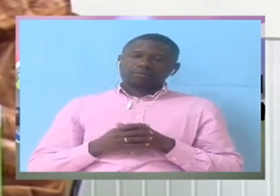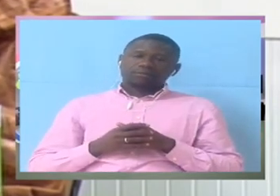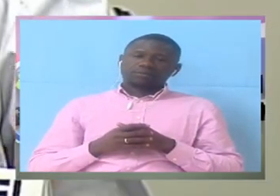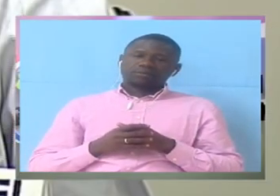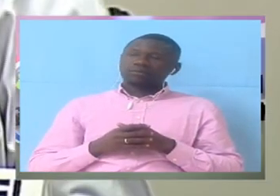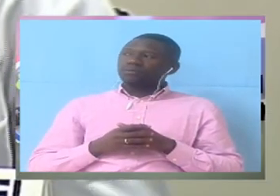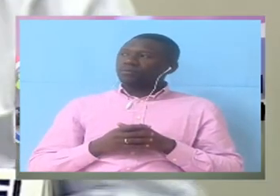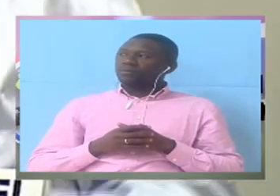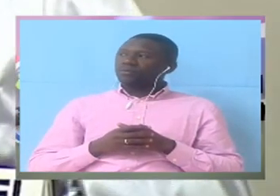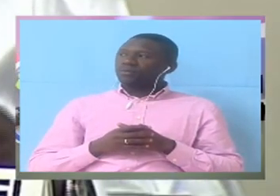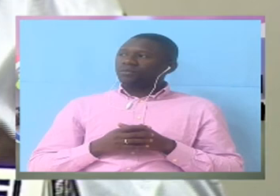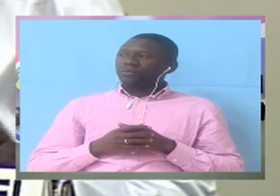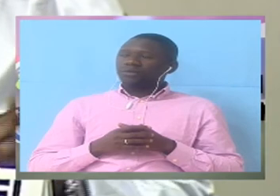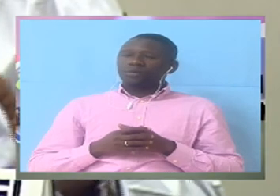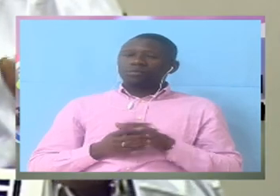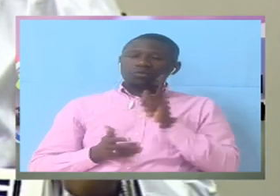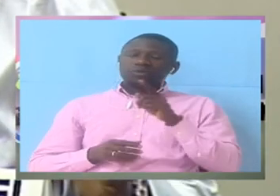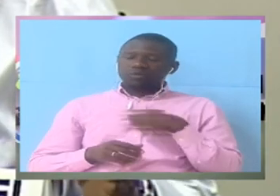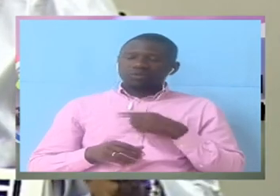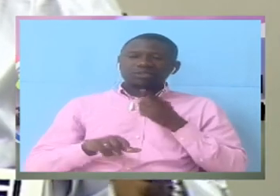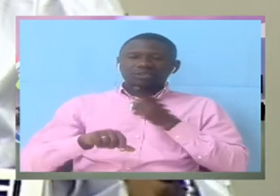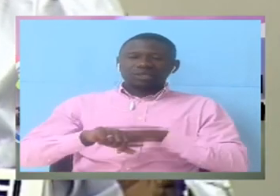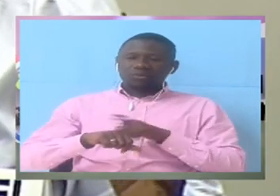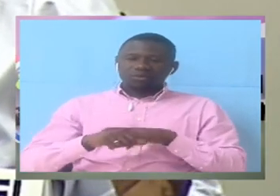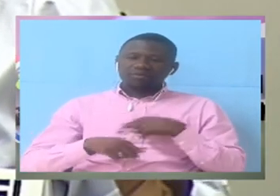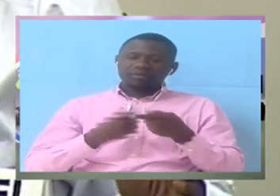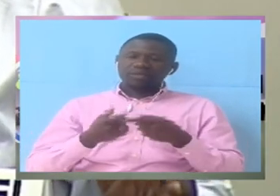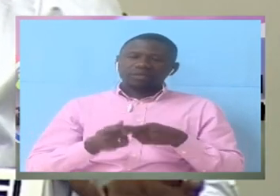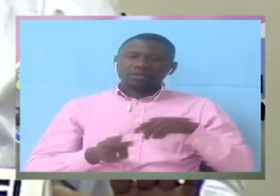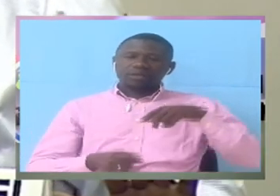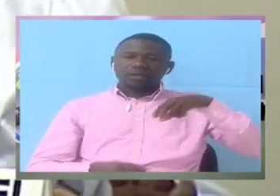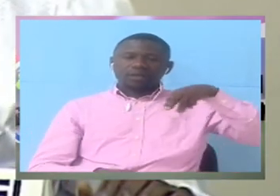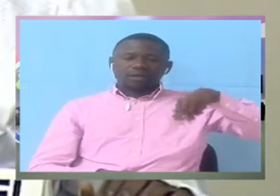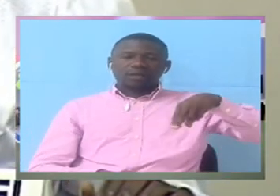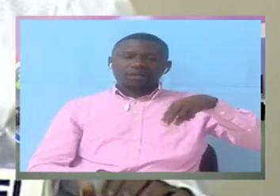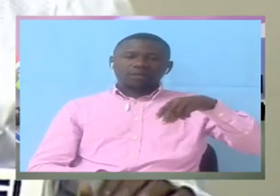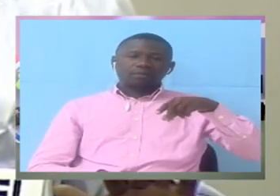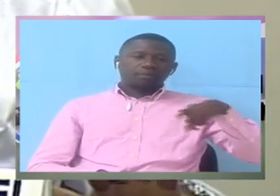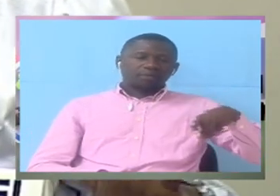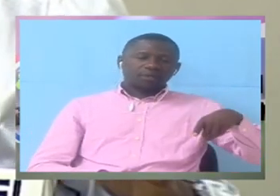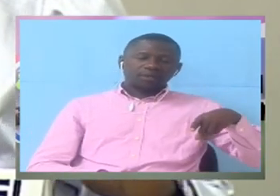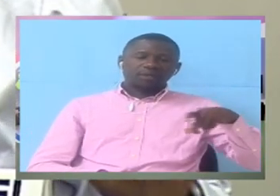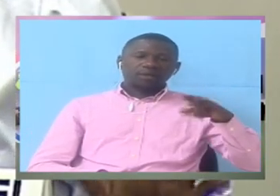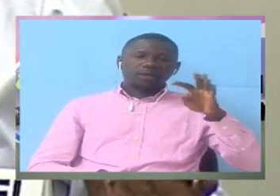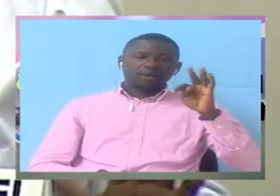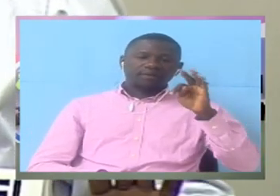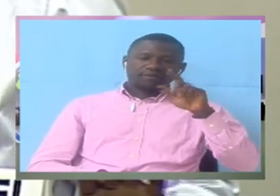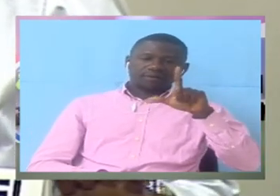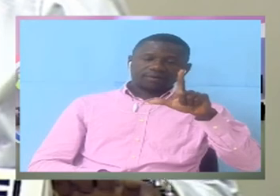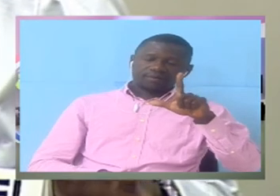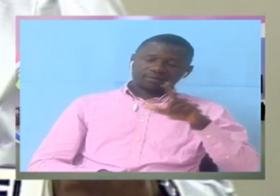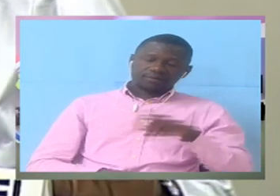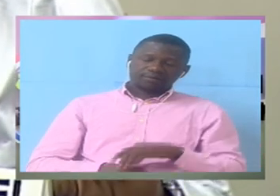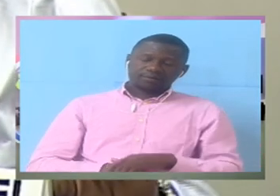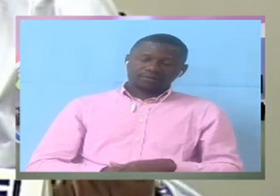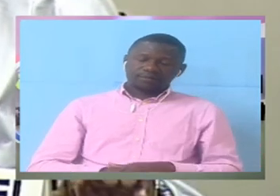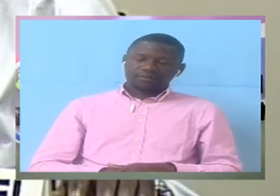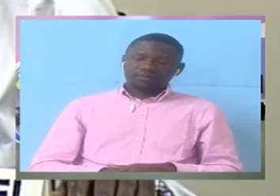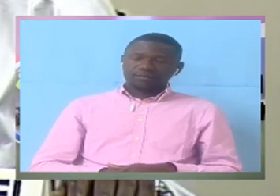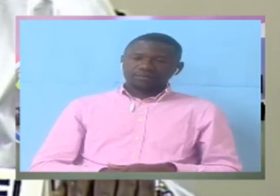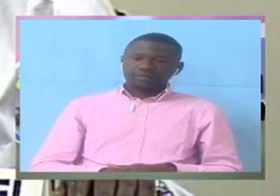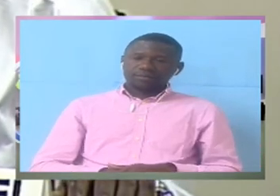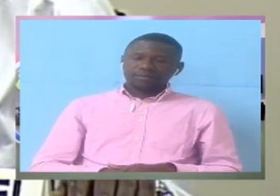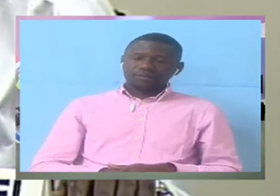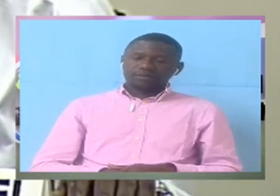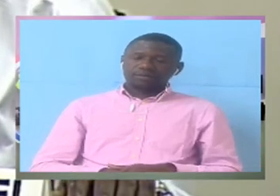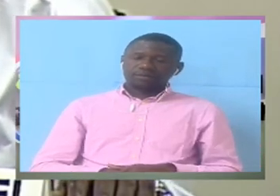border. But of course, this was the type of the NPFL. NPFL. Yes, this was yes. And